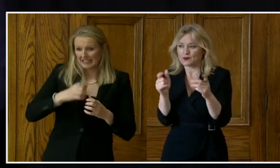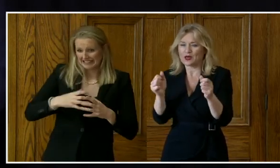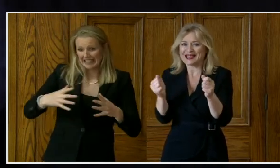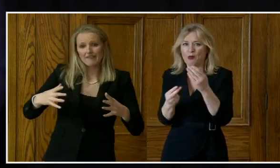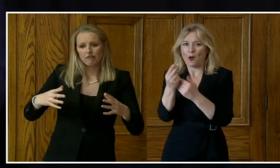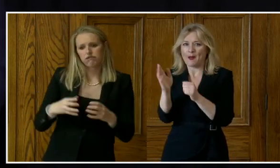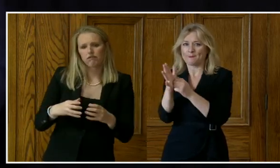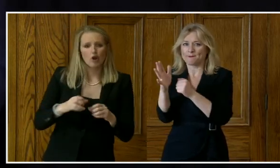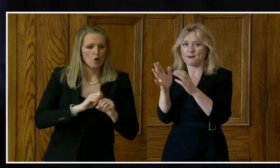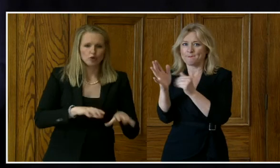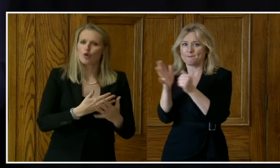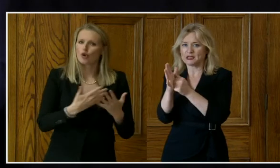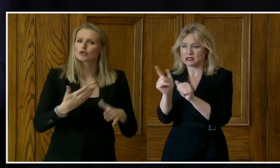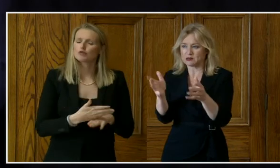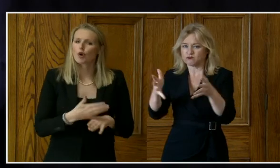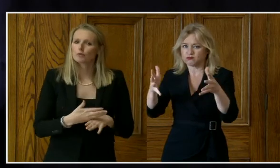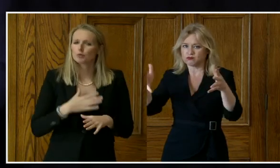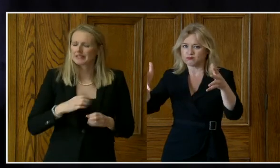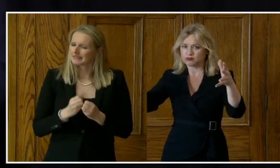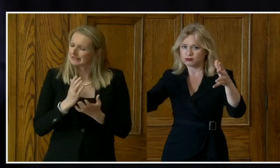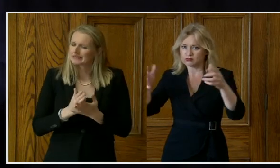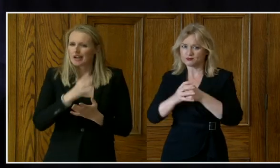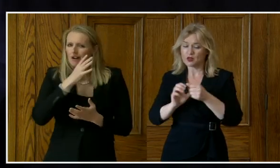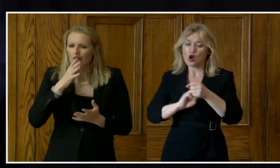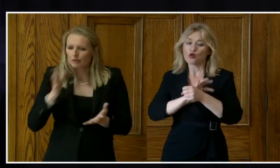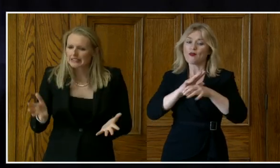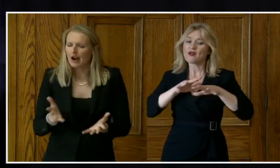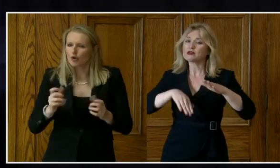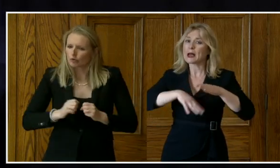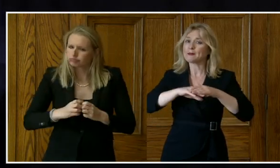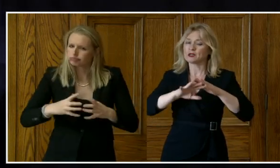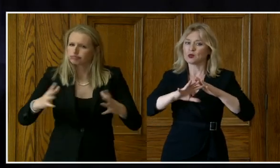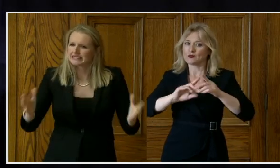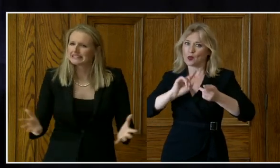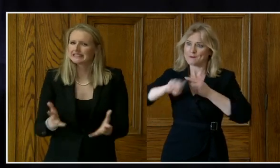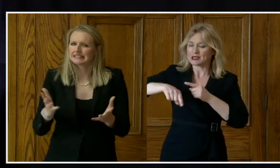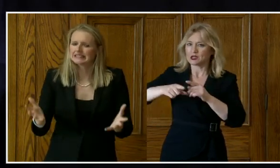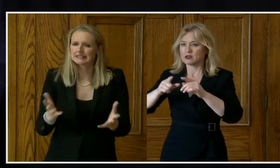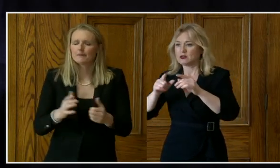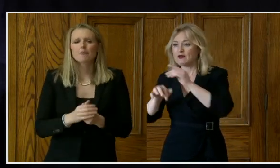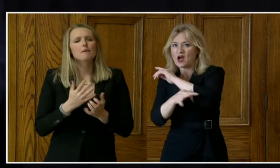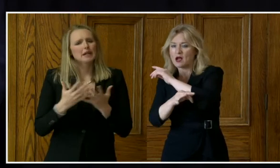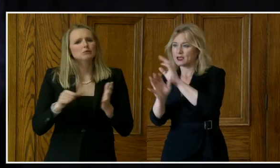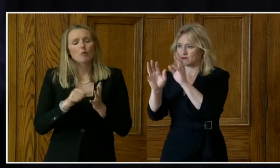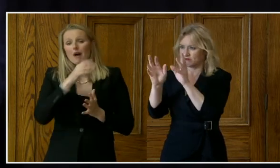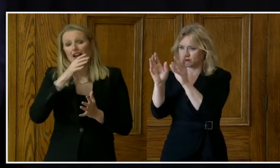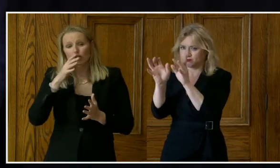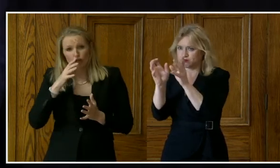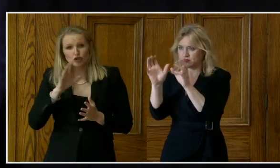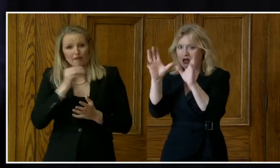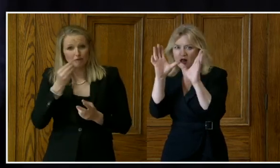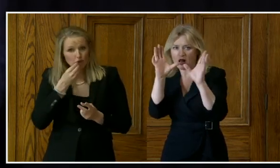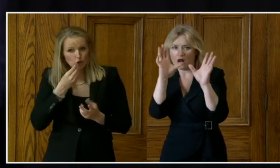side of coronavirus once again, and ensure that those markets remain strong. The biggest problem that agri-food has at the minute is